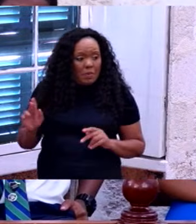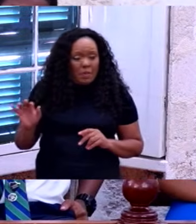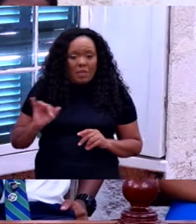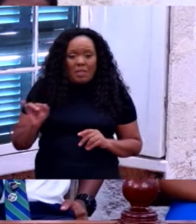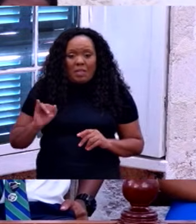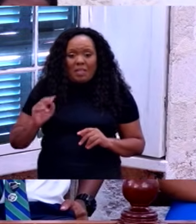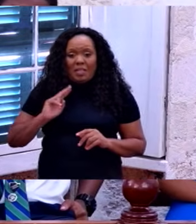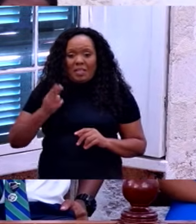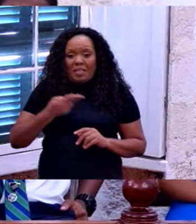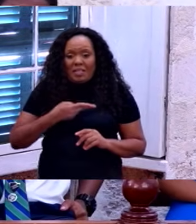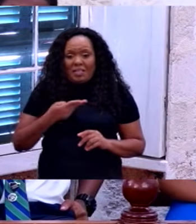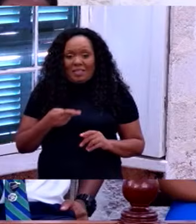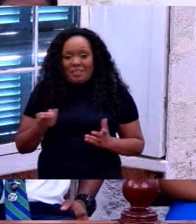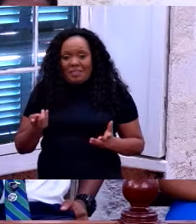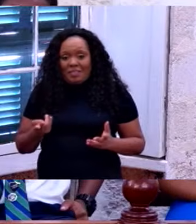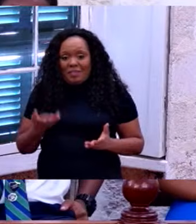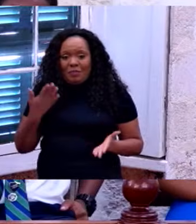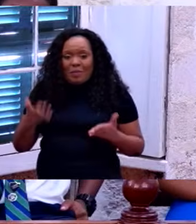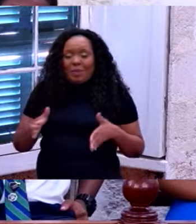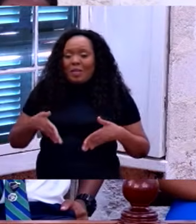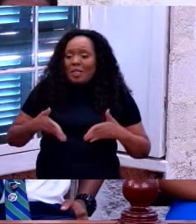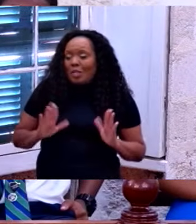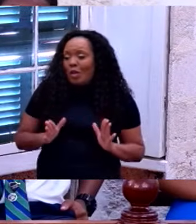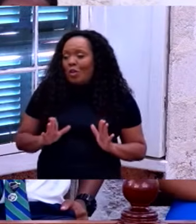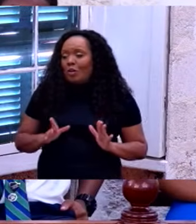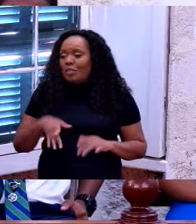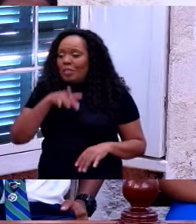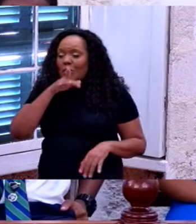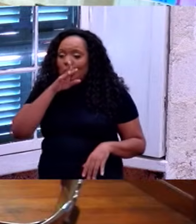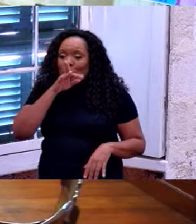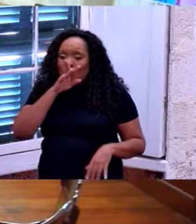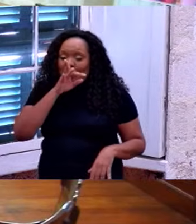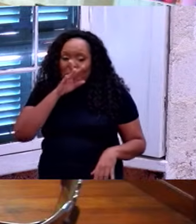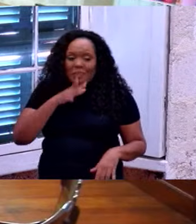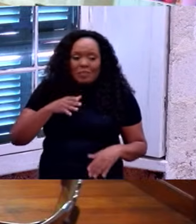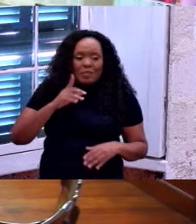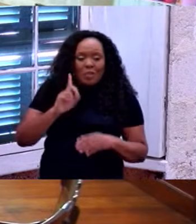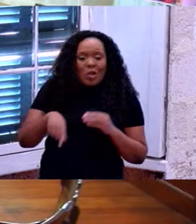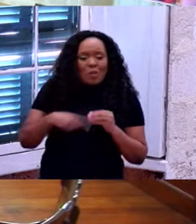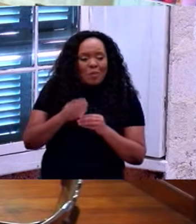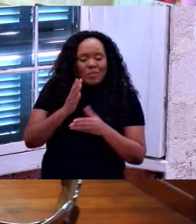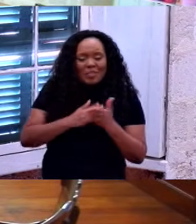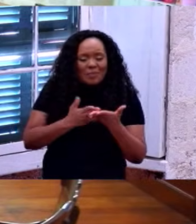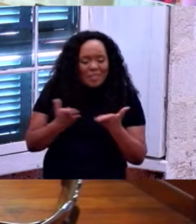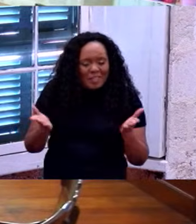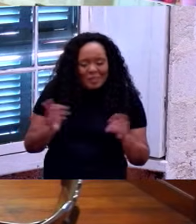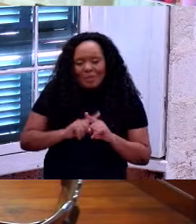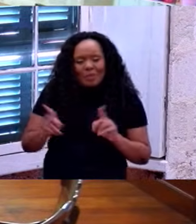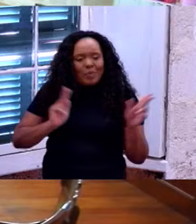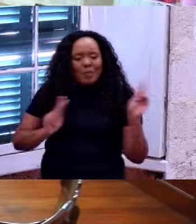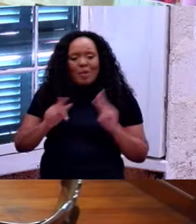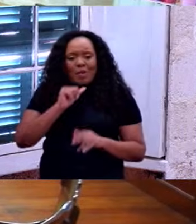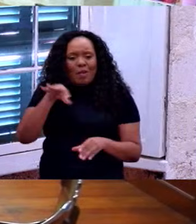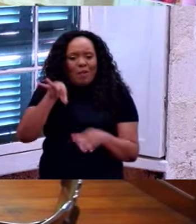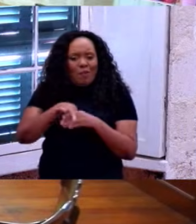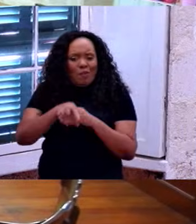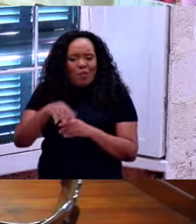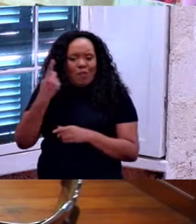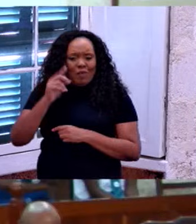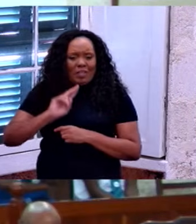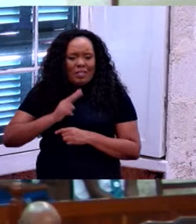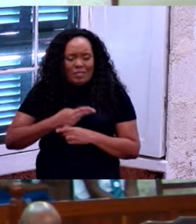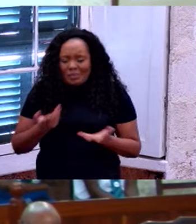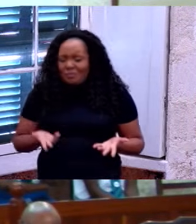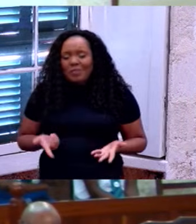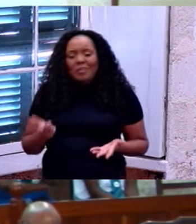things. So those 2 points, sir, I would suggest that the government